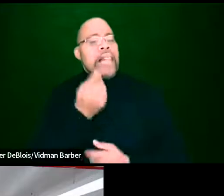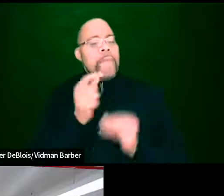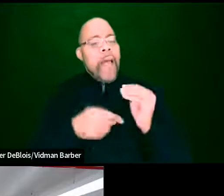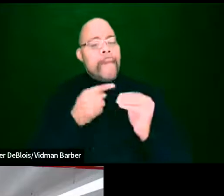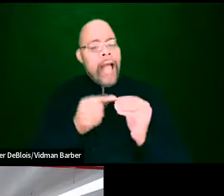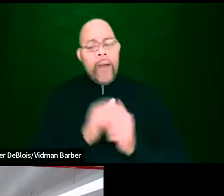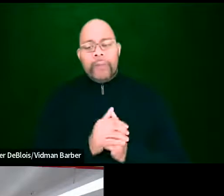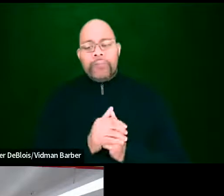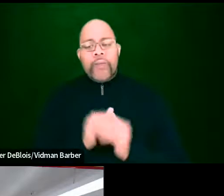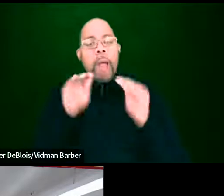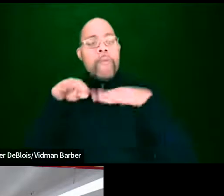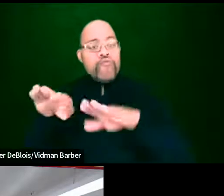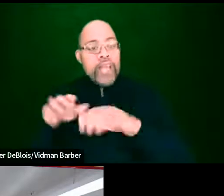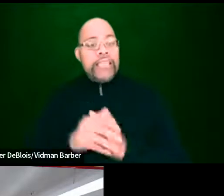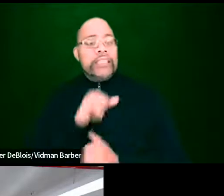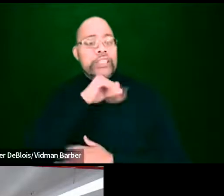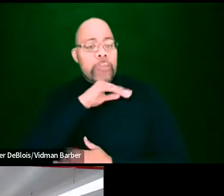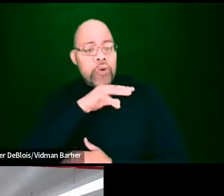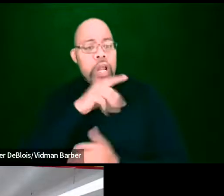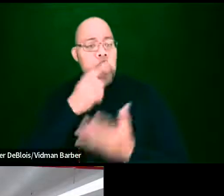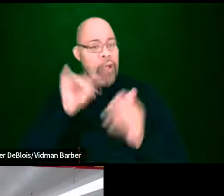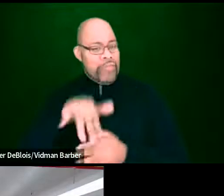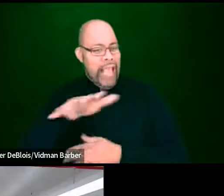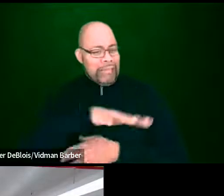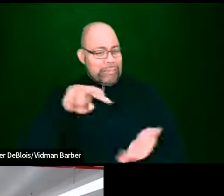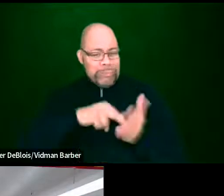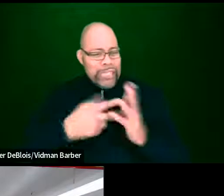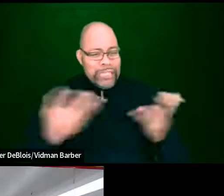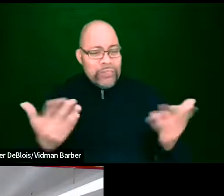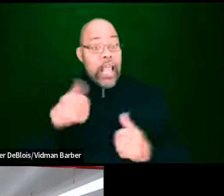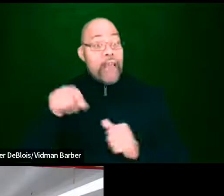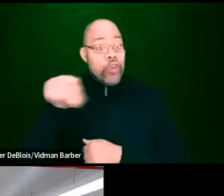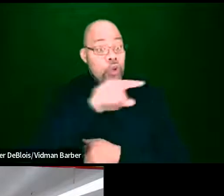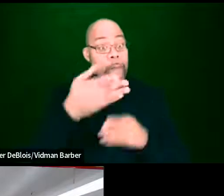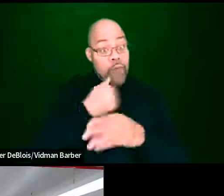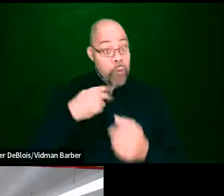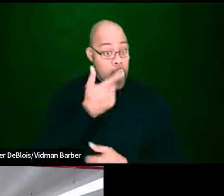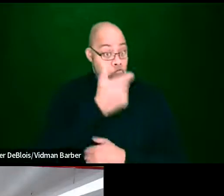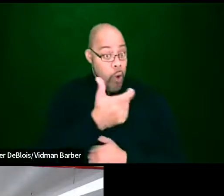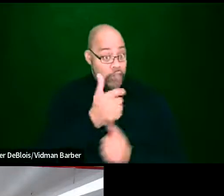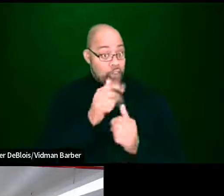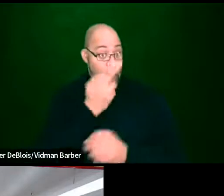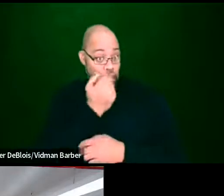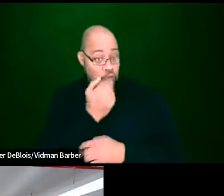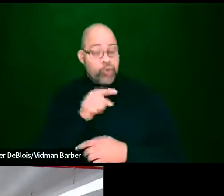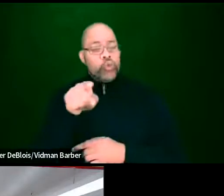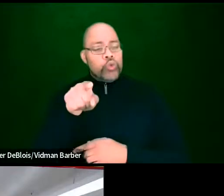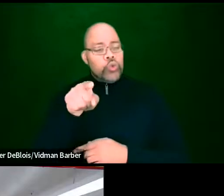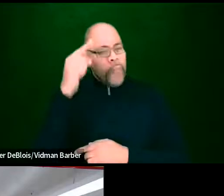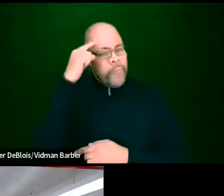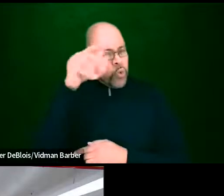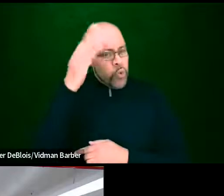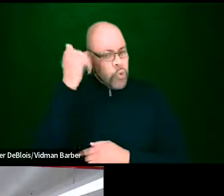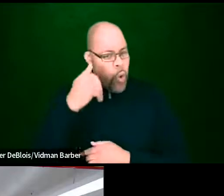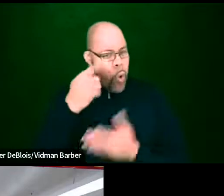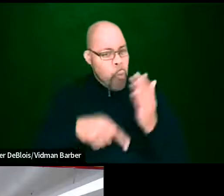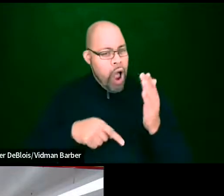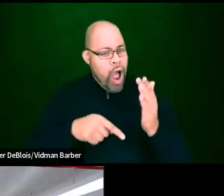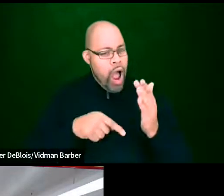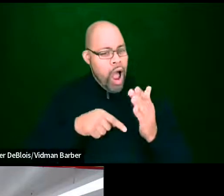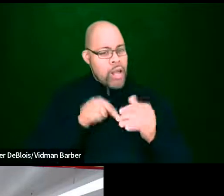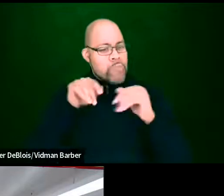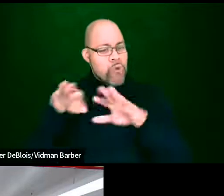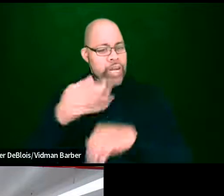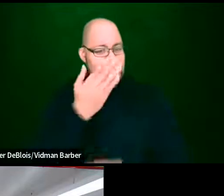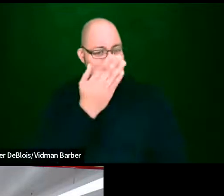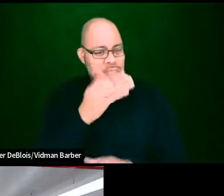about marine debris and what that is. Do any of you, before we watch one, do any of you think you know what marine debris